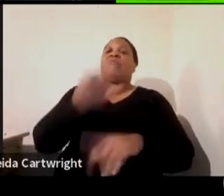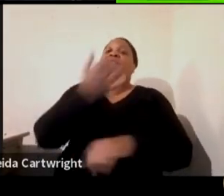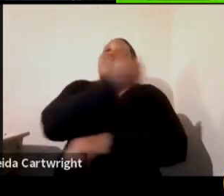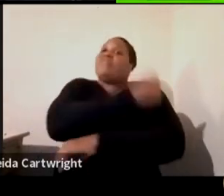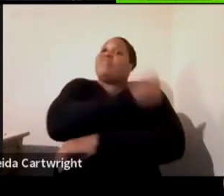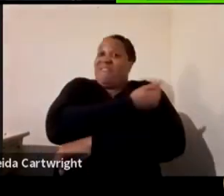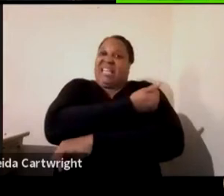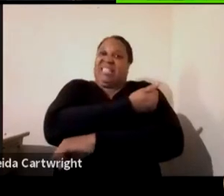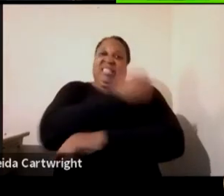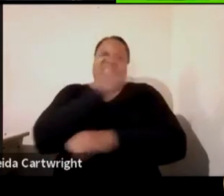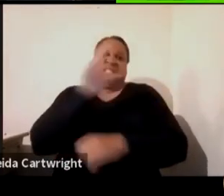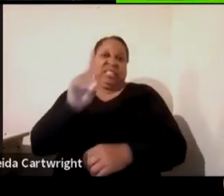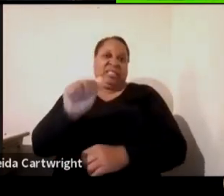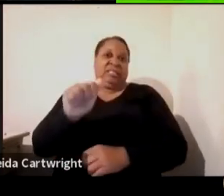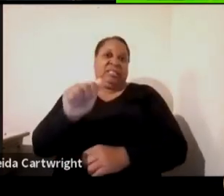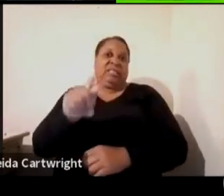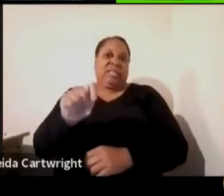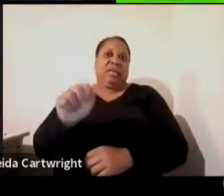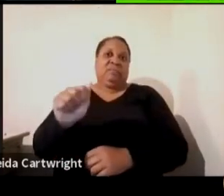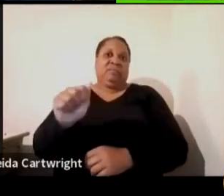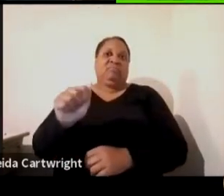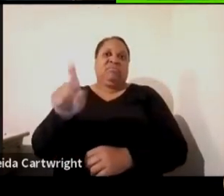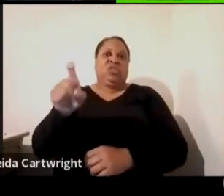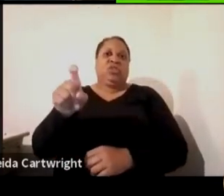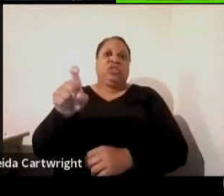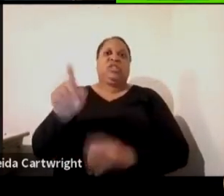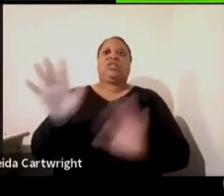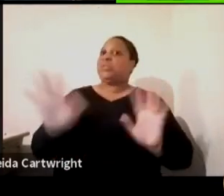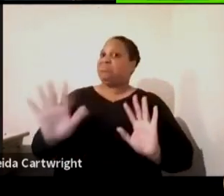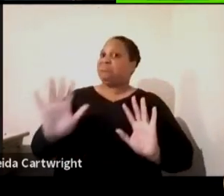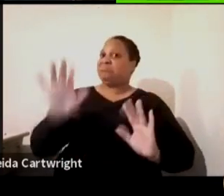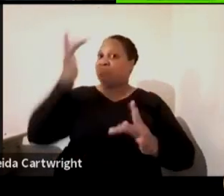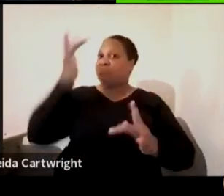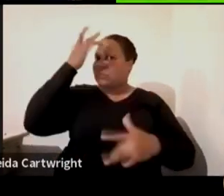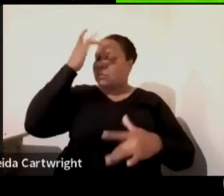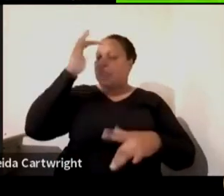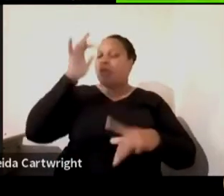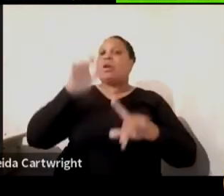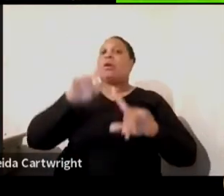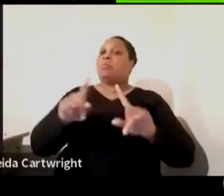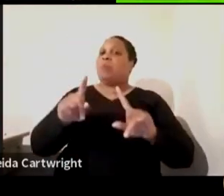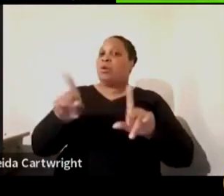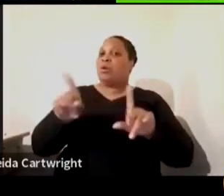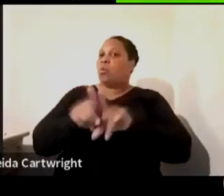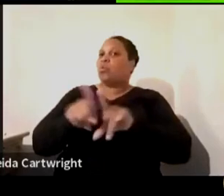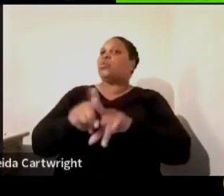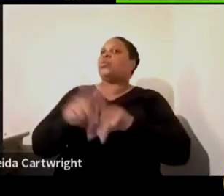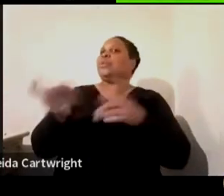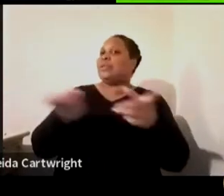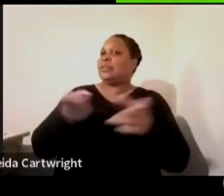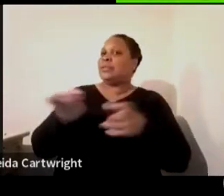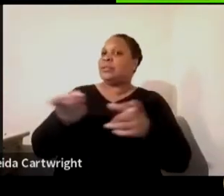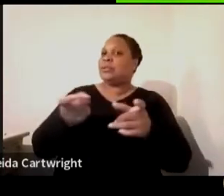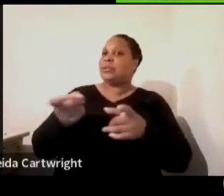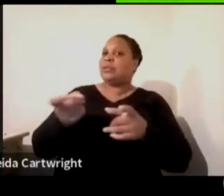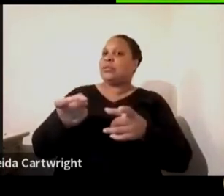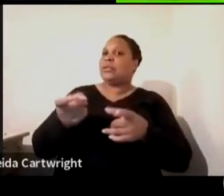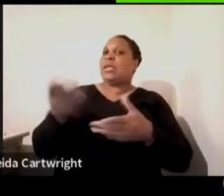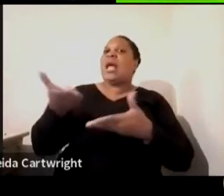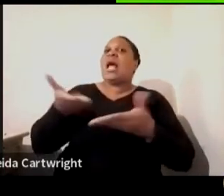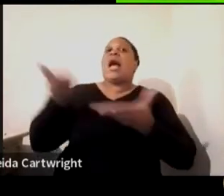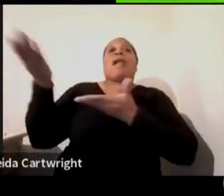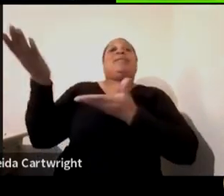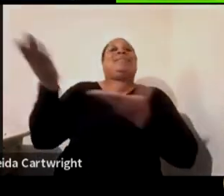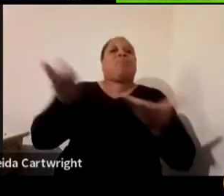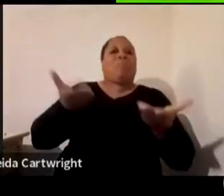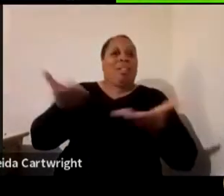standpoint. You do need to be asymptomatic, but what we're also dealing with is a supply issue, and we really